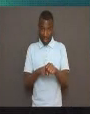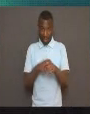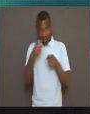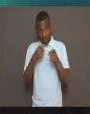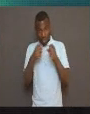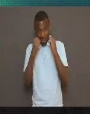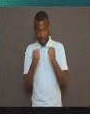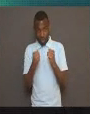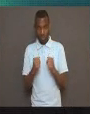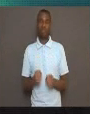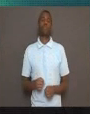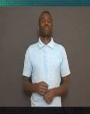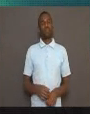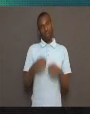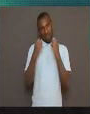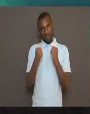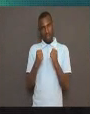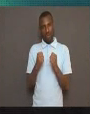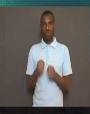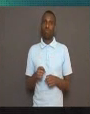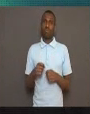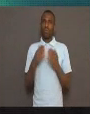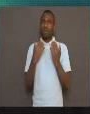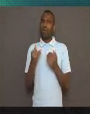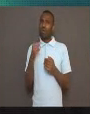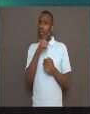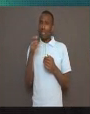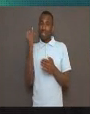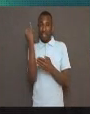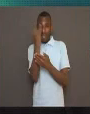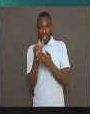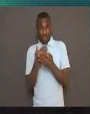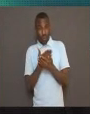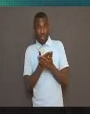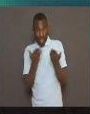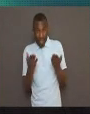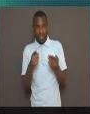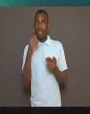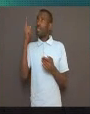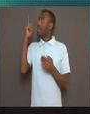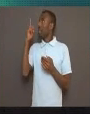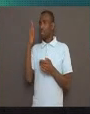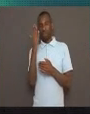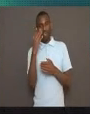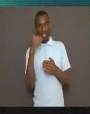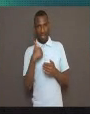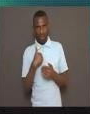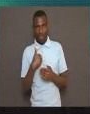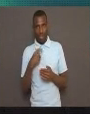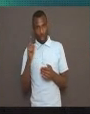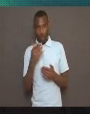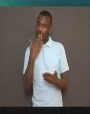If you did, they should look something like this. Good work, students.